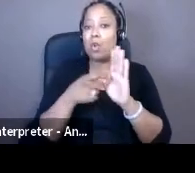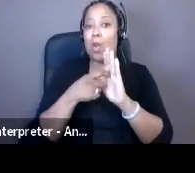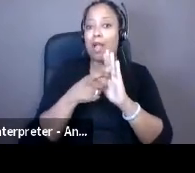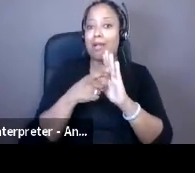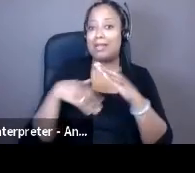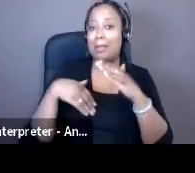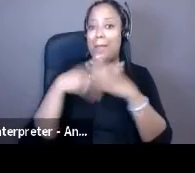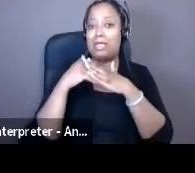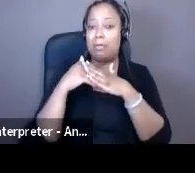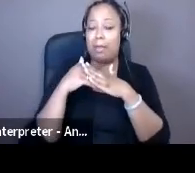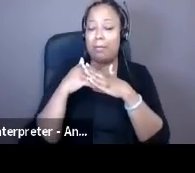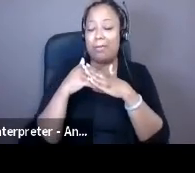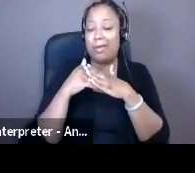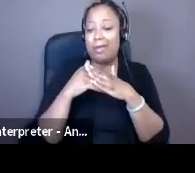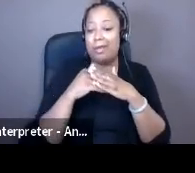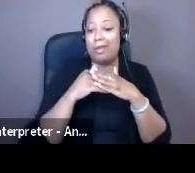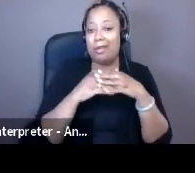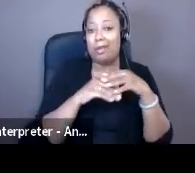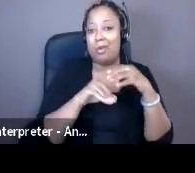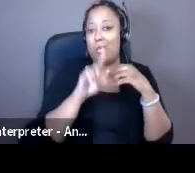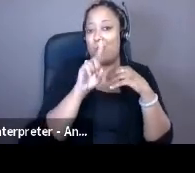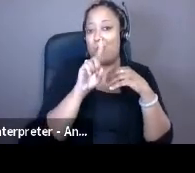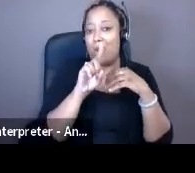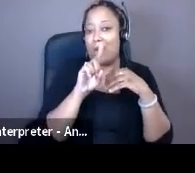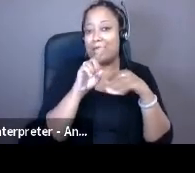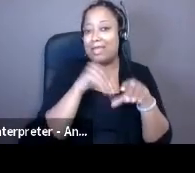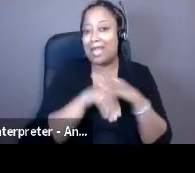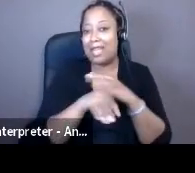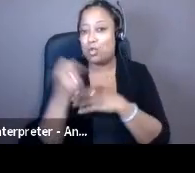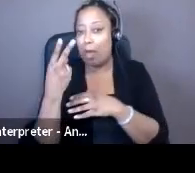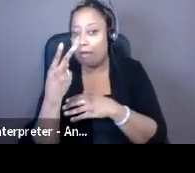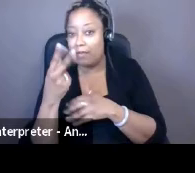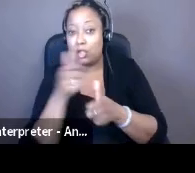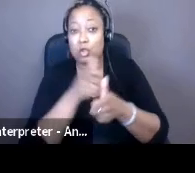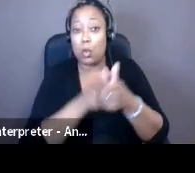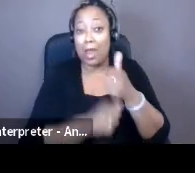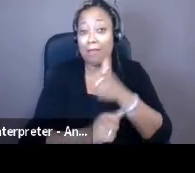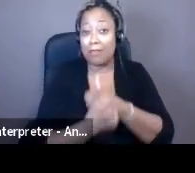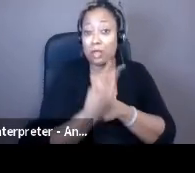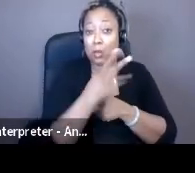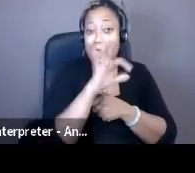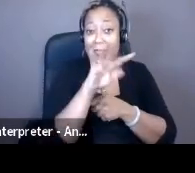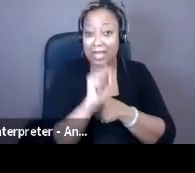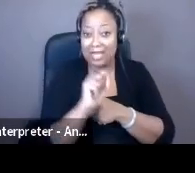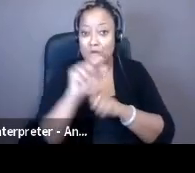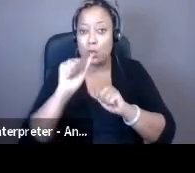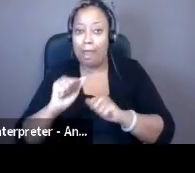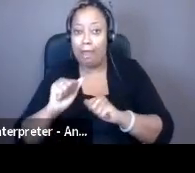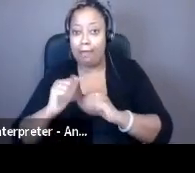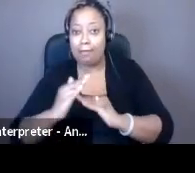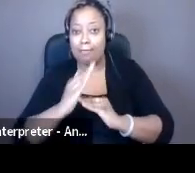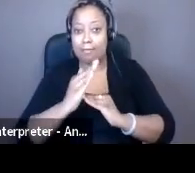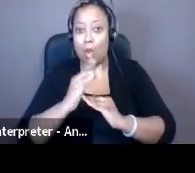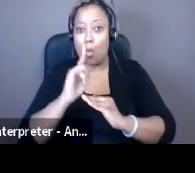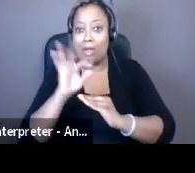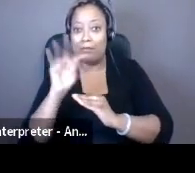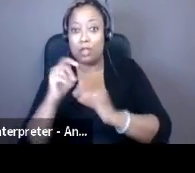is 1 in 12. So for every 12 feet you travel horizontally, you can go up 1 foot or